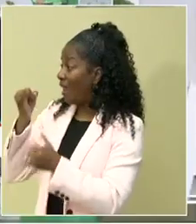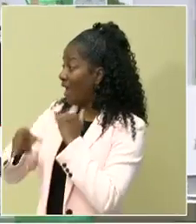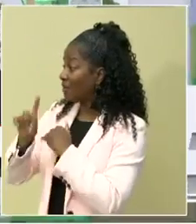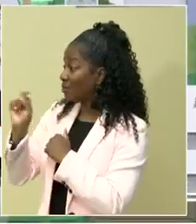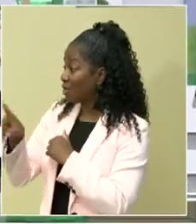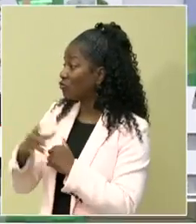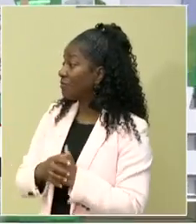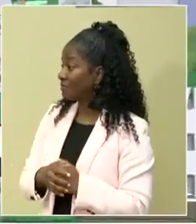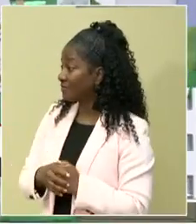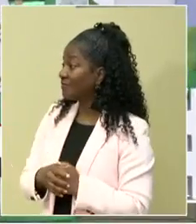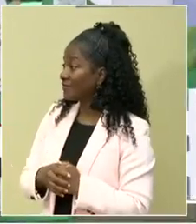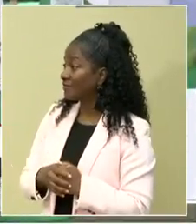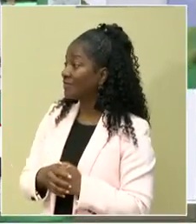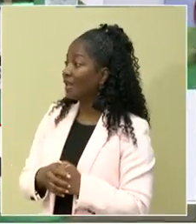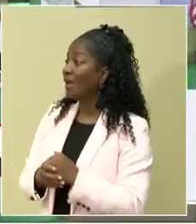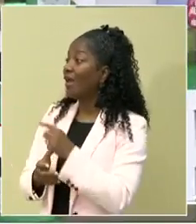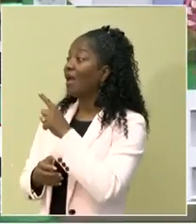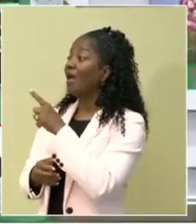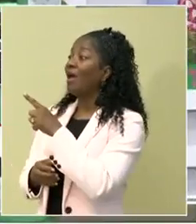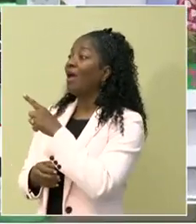sir.